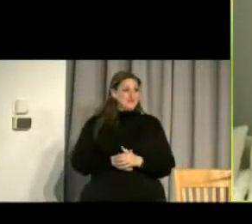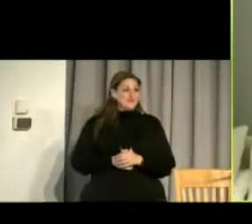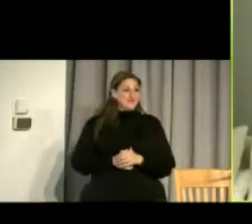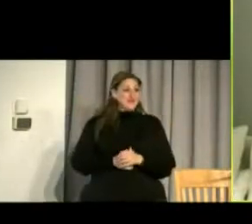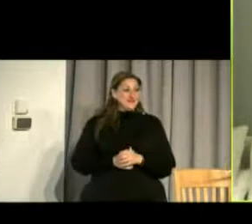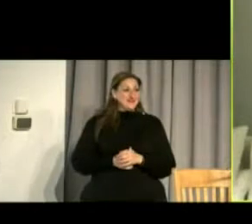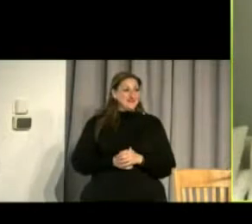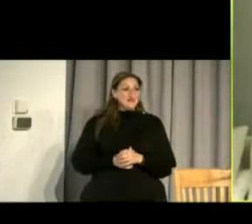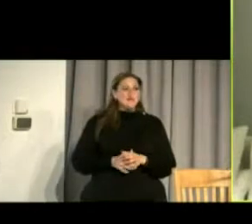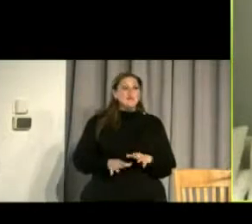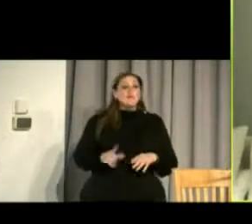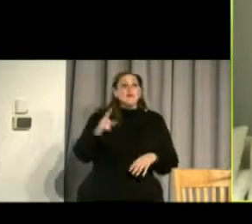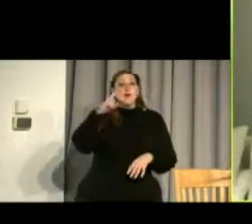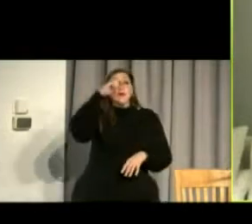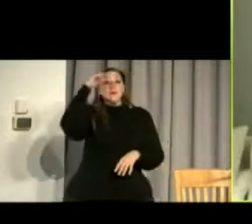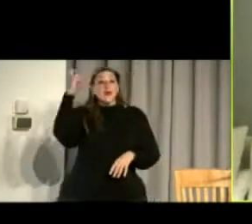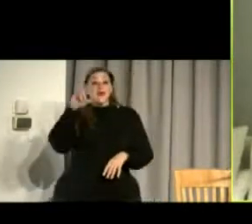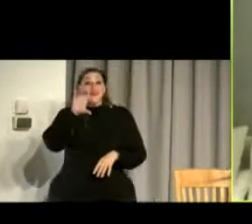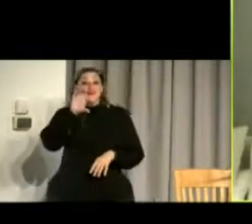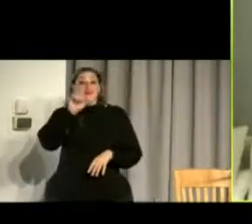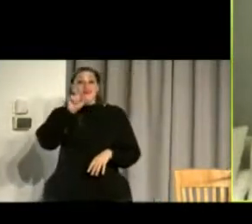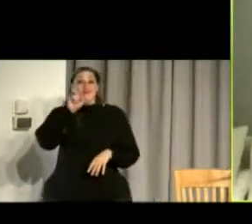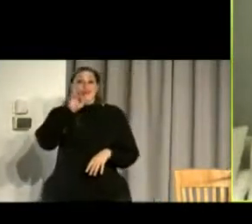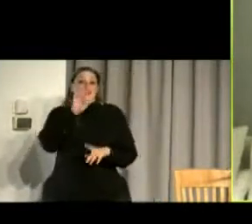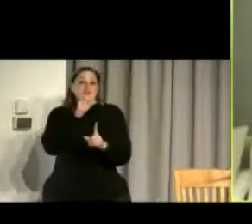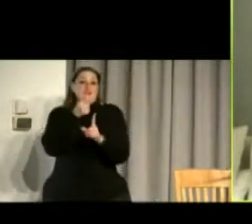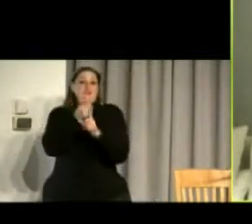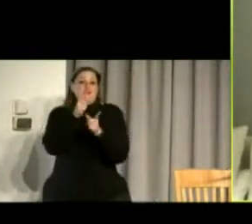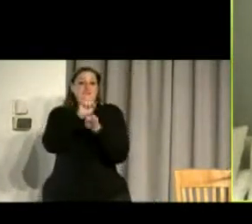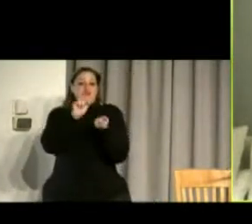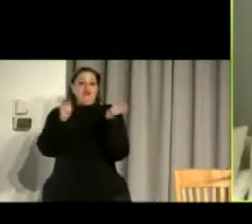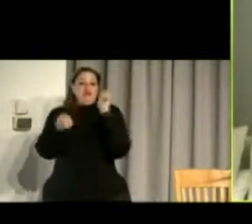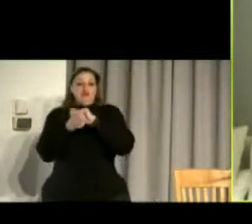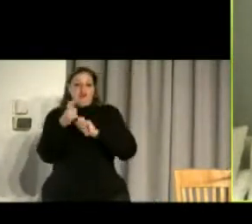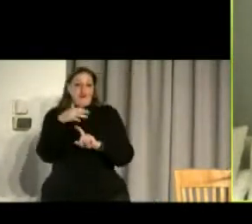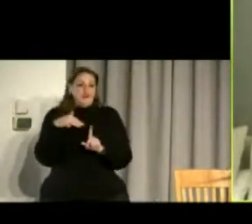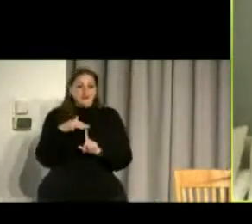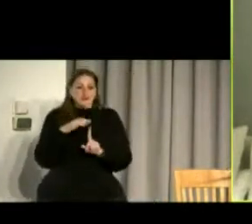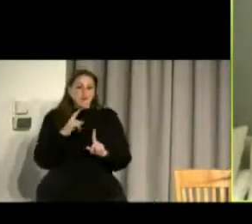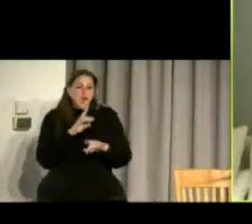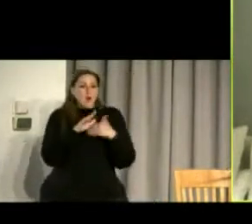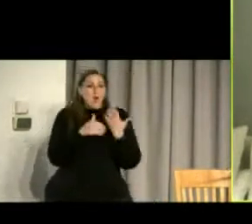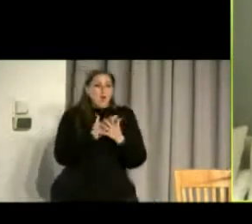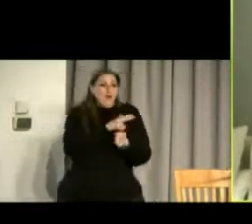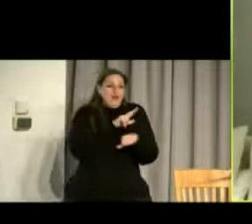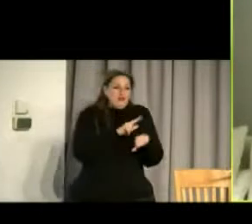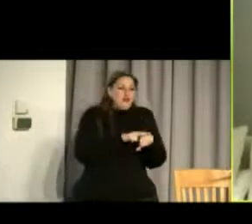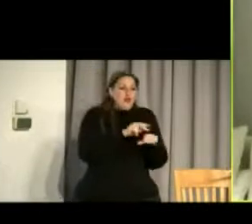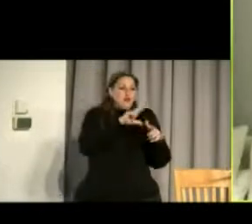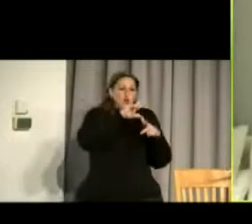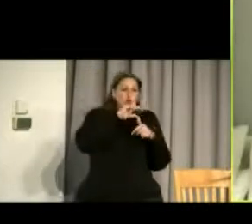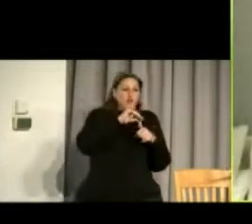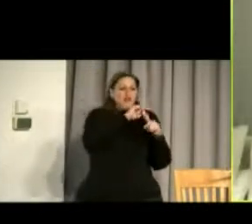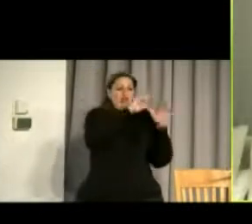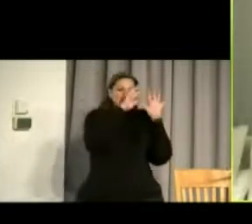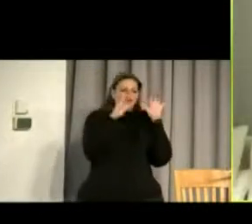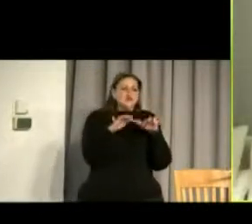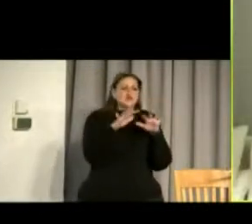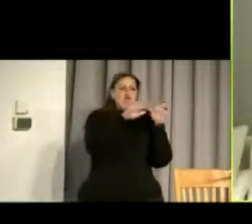Okay. Because of climate change and the many natural disasters we've experienced, prior to